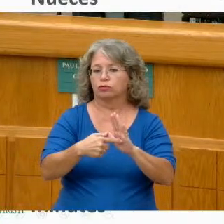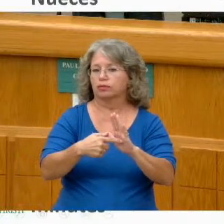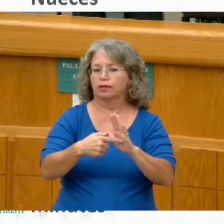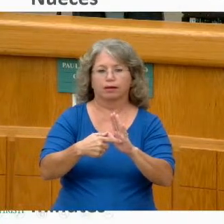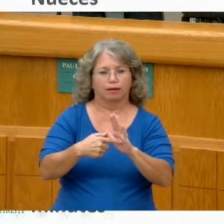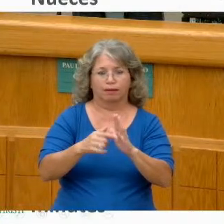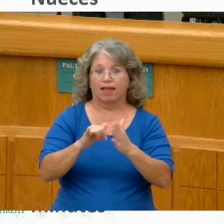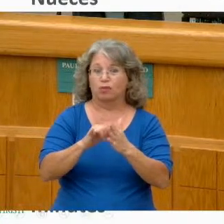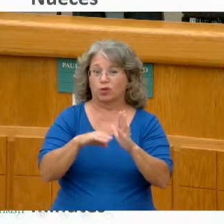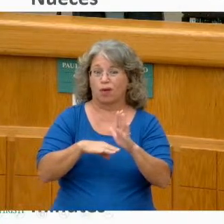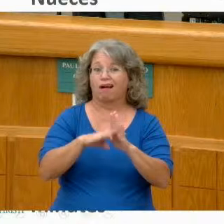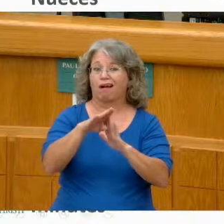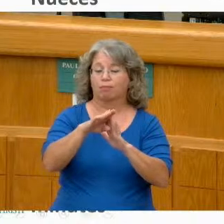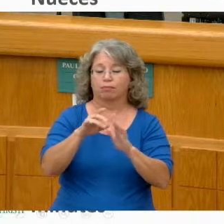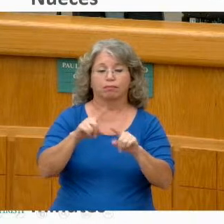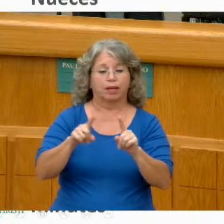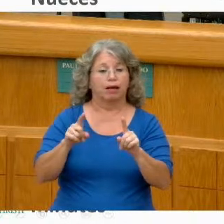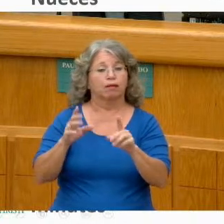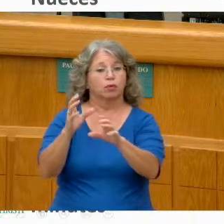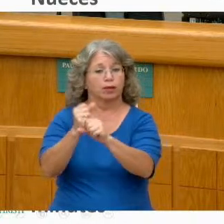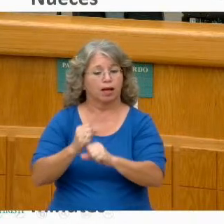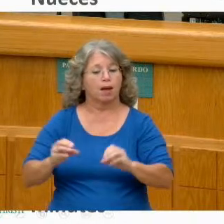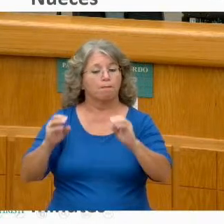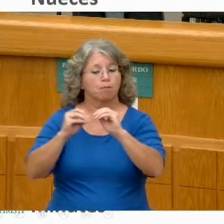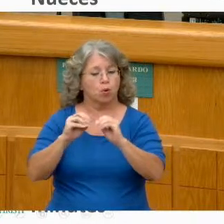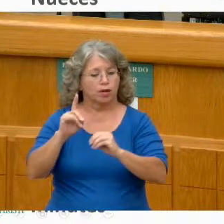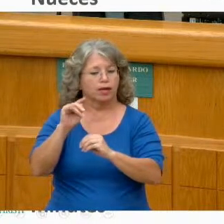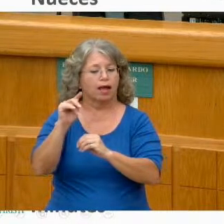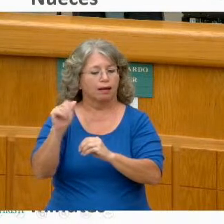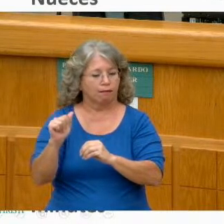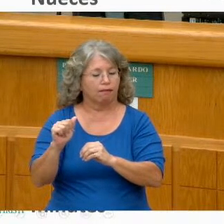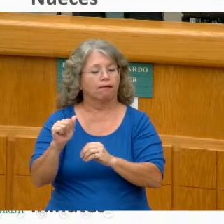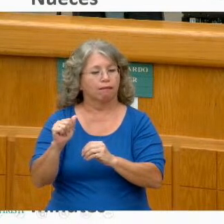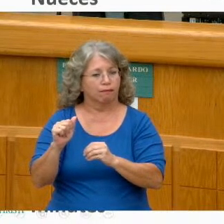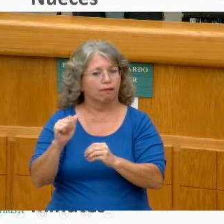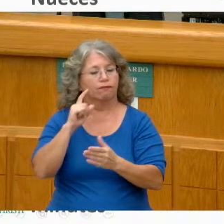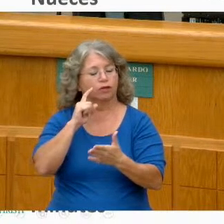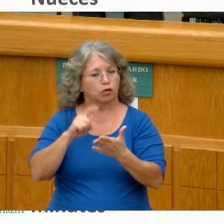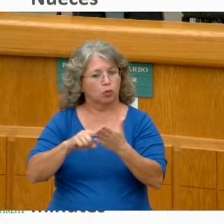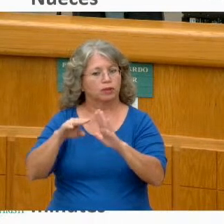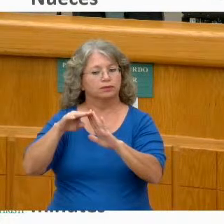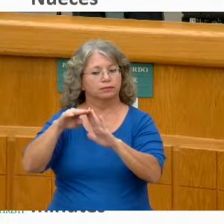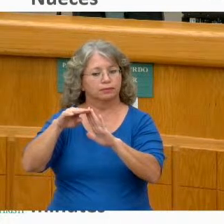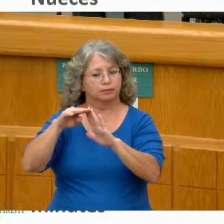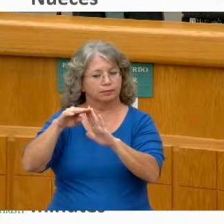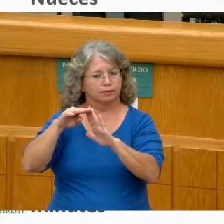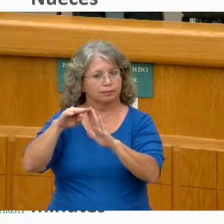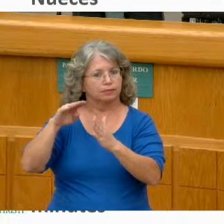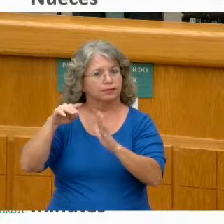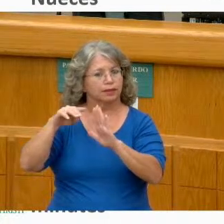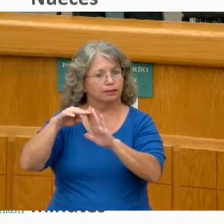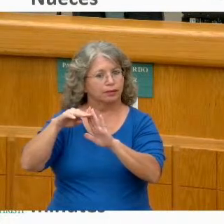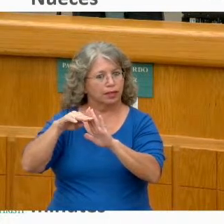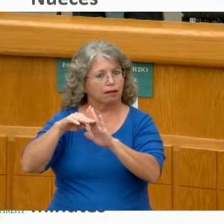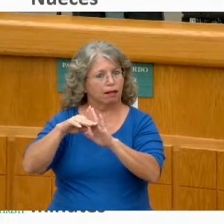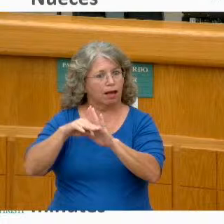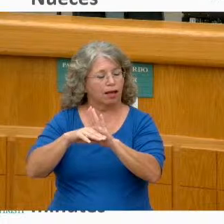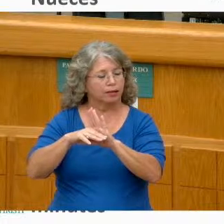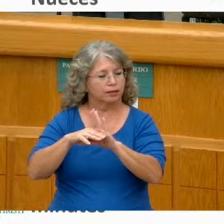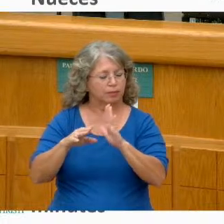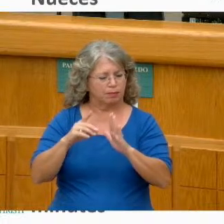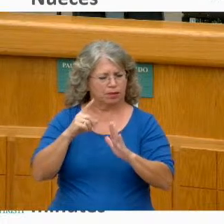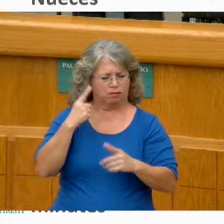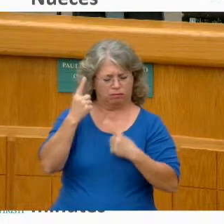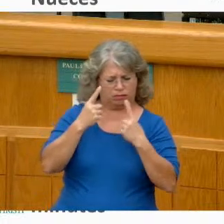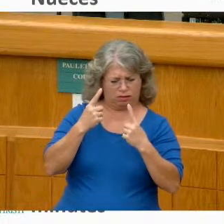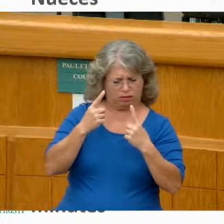then, and there's been a steady decline. Now, you might be asking yourself what changed, the